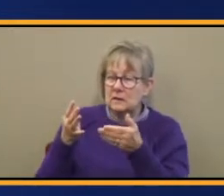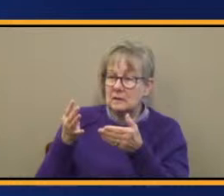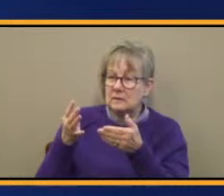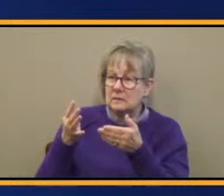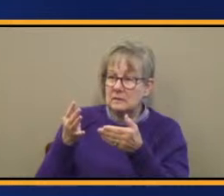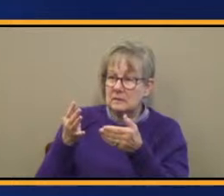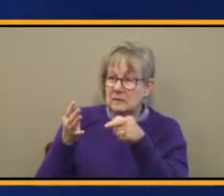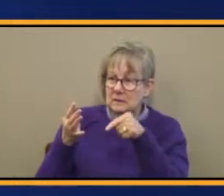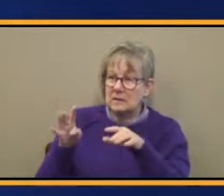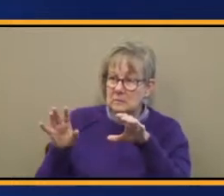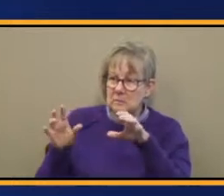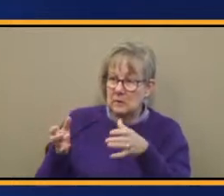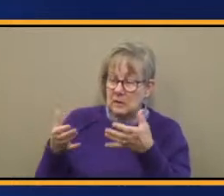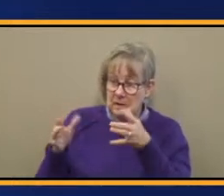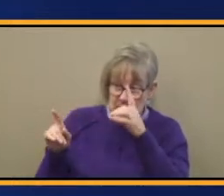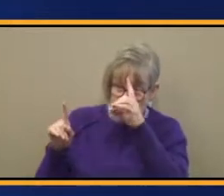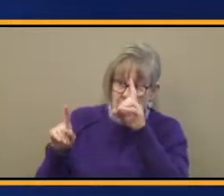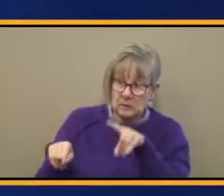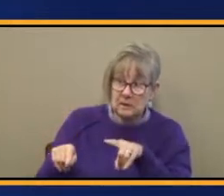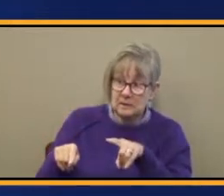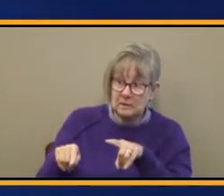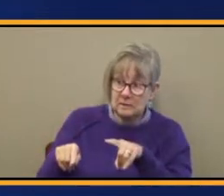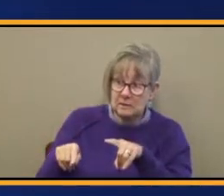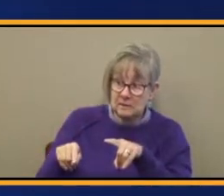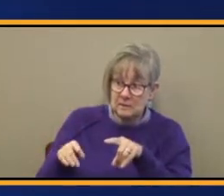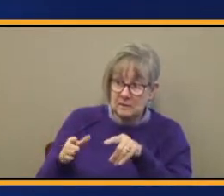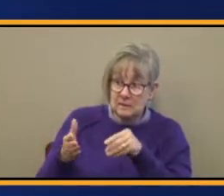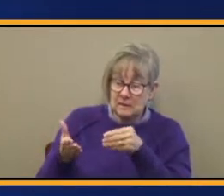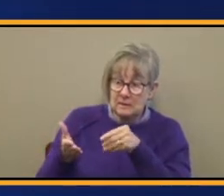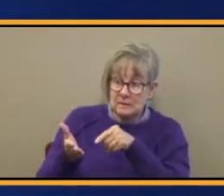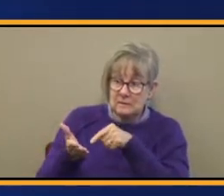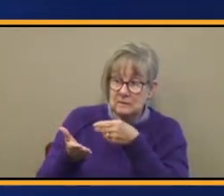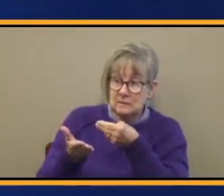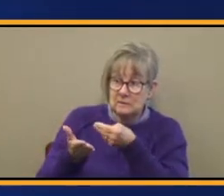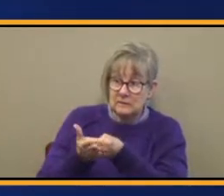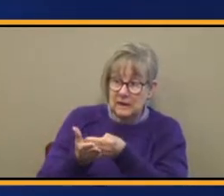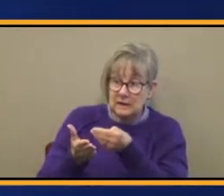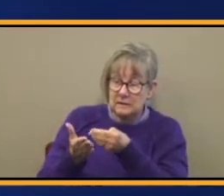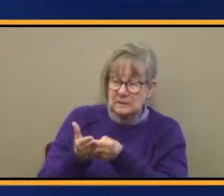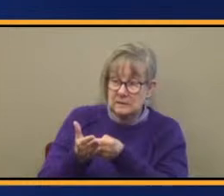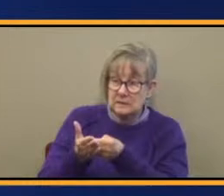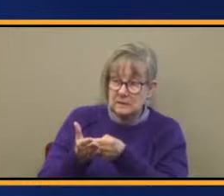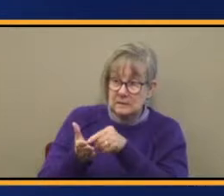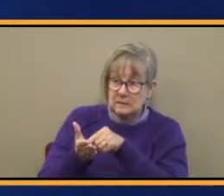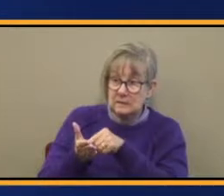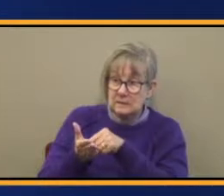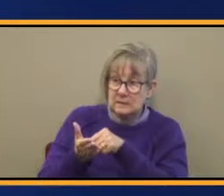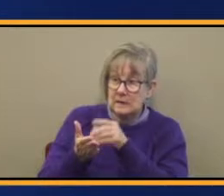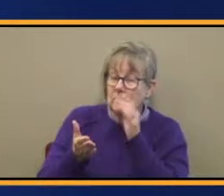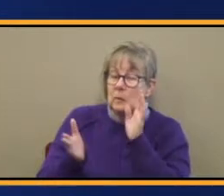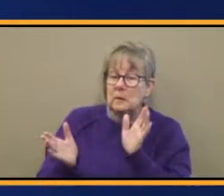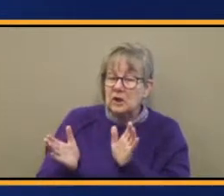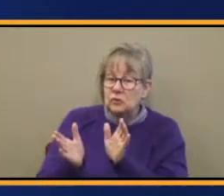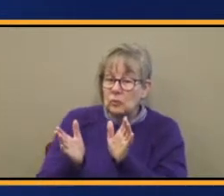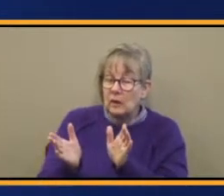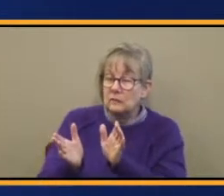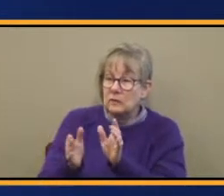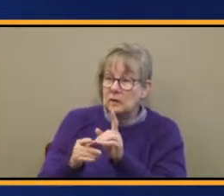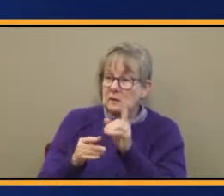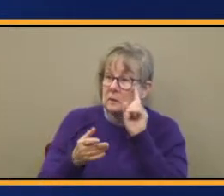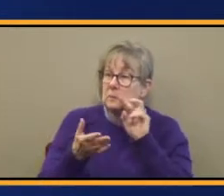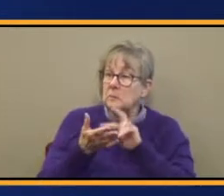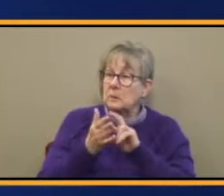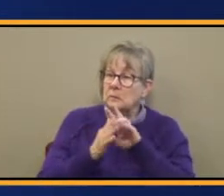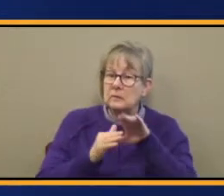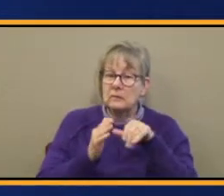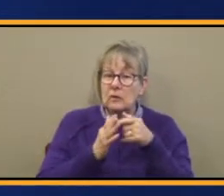this body has agreed to fund going forward. That's going to be a driver. And look, the purpose in all this is just to